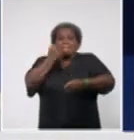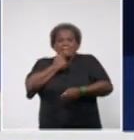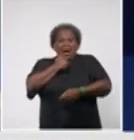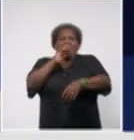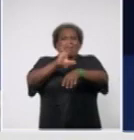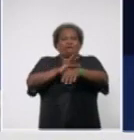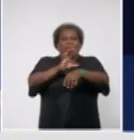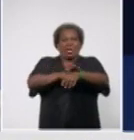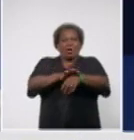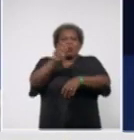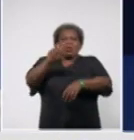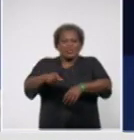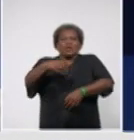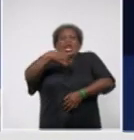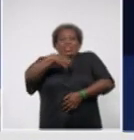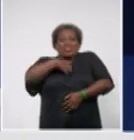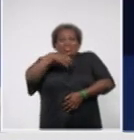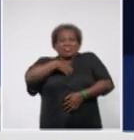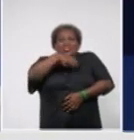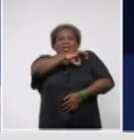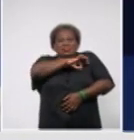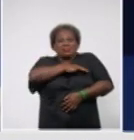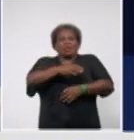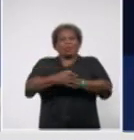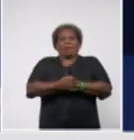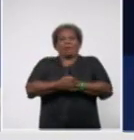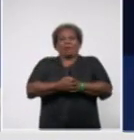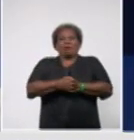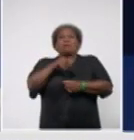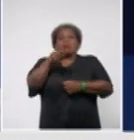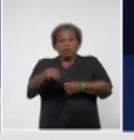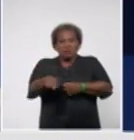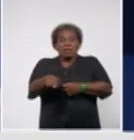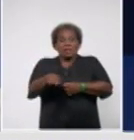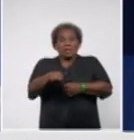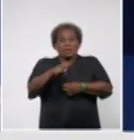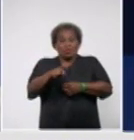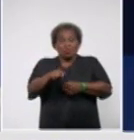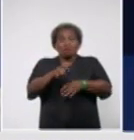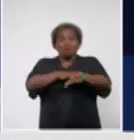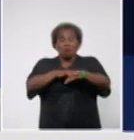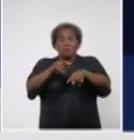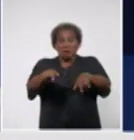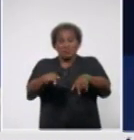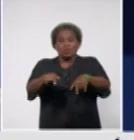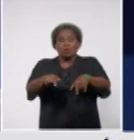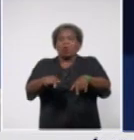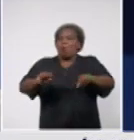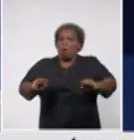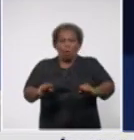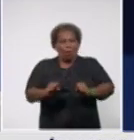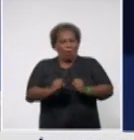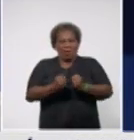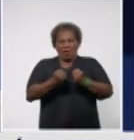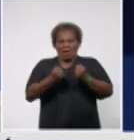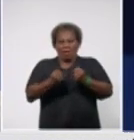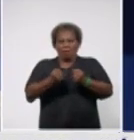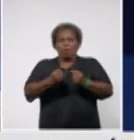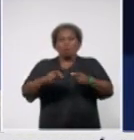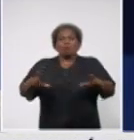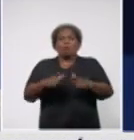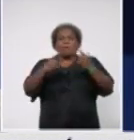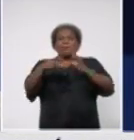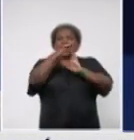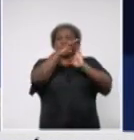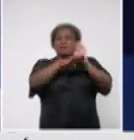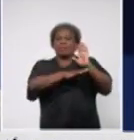23.2% of positive cases diagnosed yesterday are under the age of 20, 9 of which